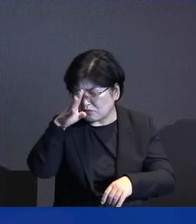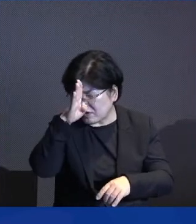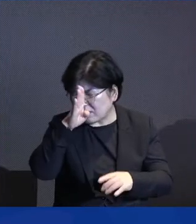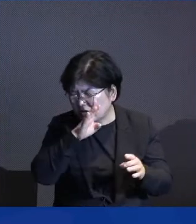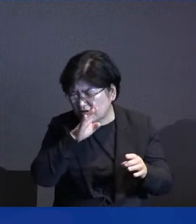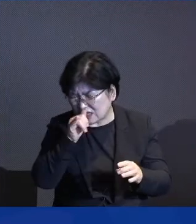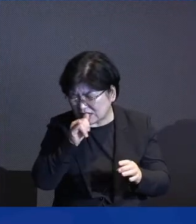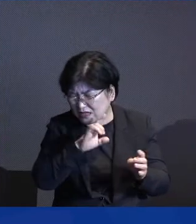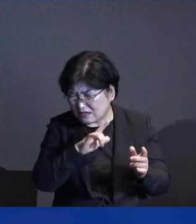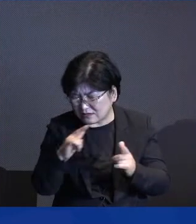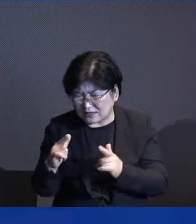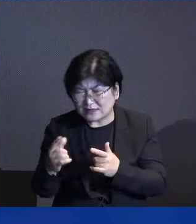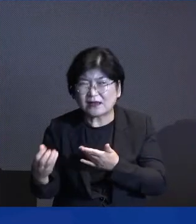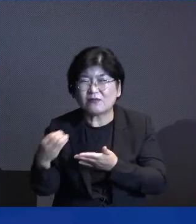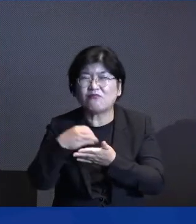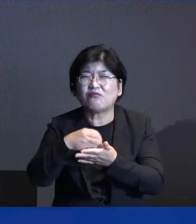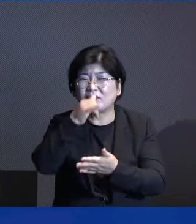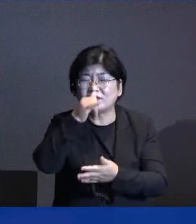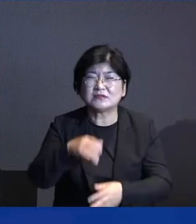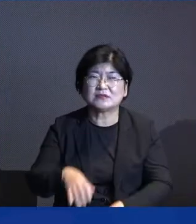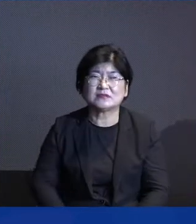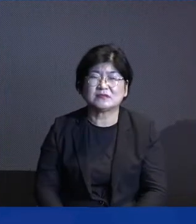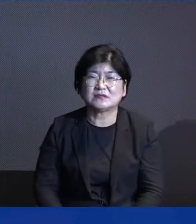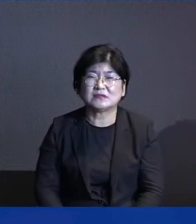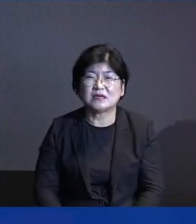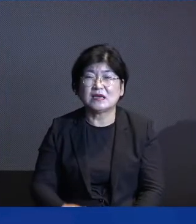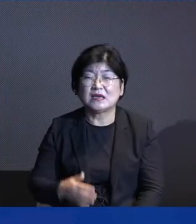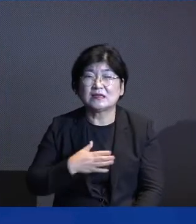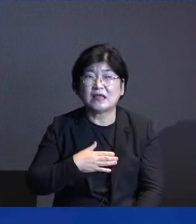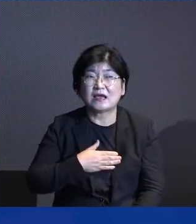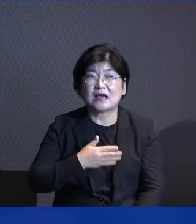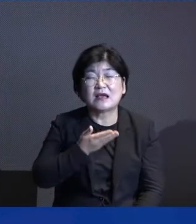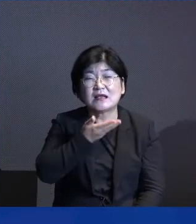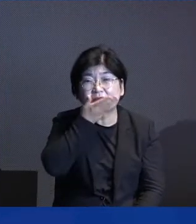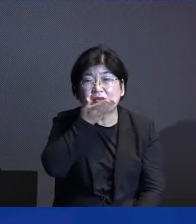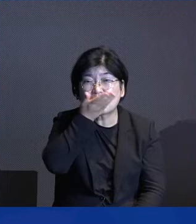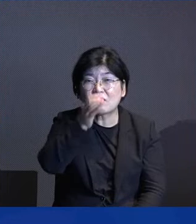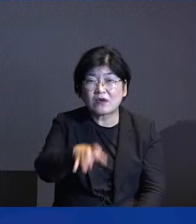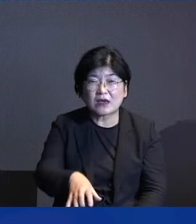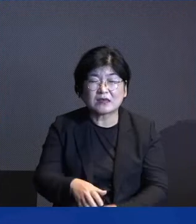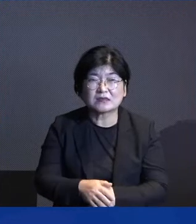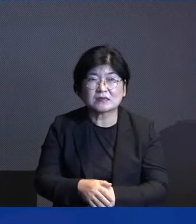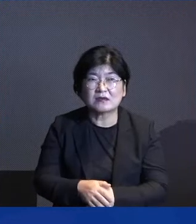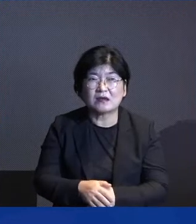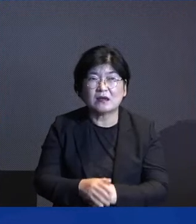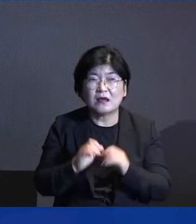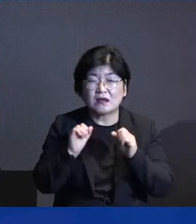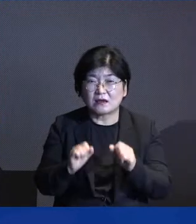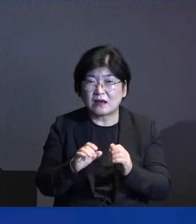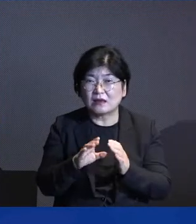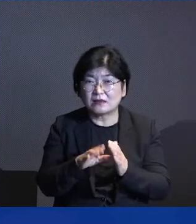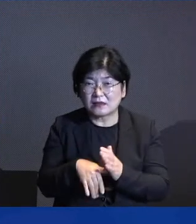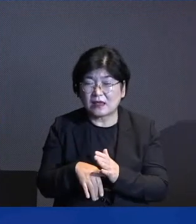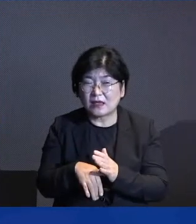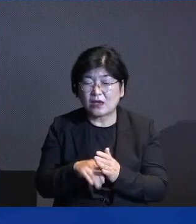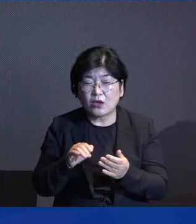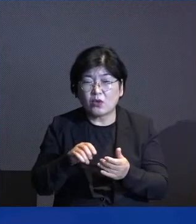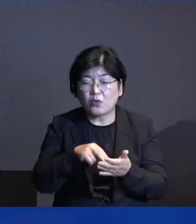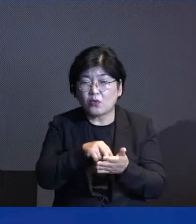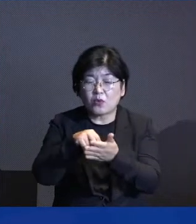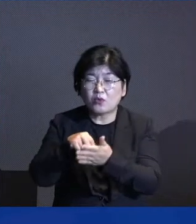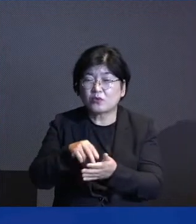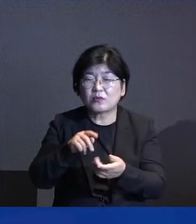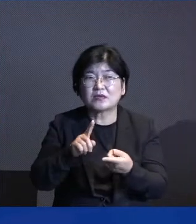Since I have settled down in Czech Republic, I was wondering if what we know about loneliness was applicable to